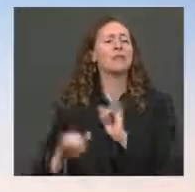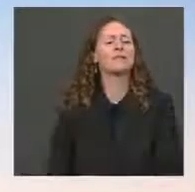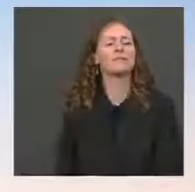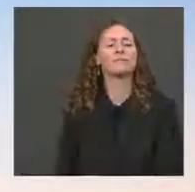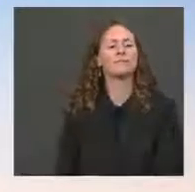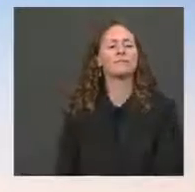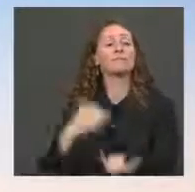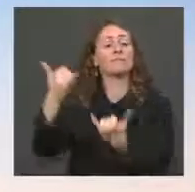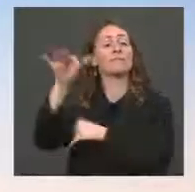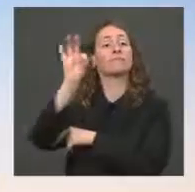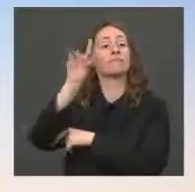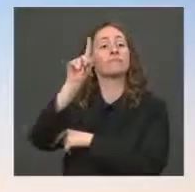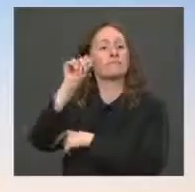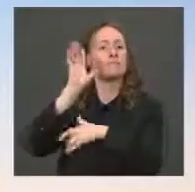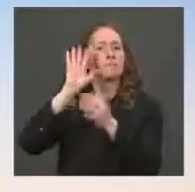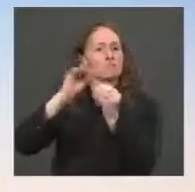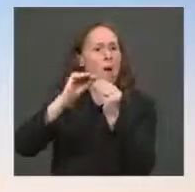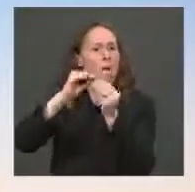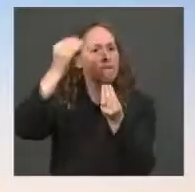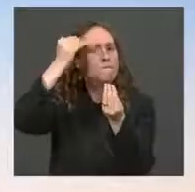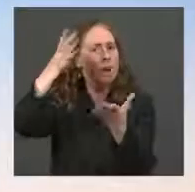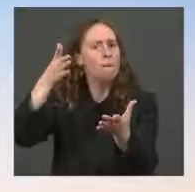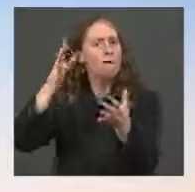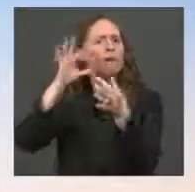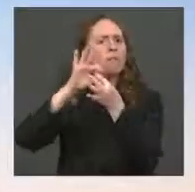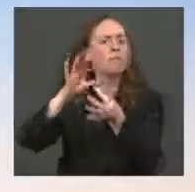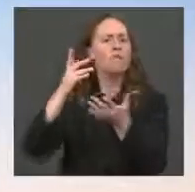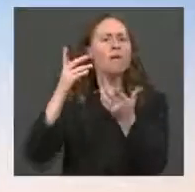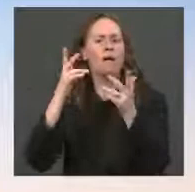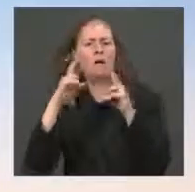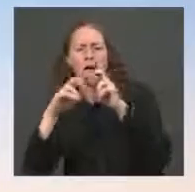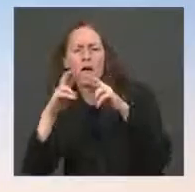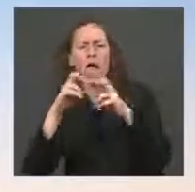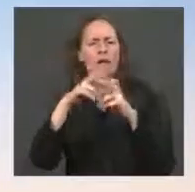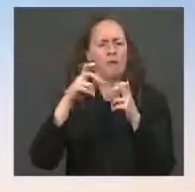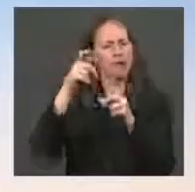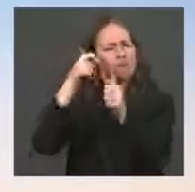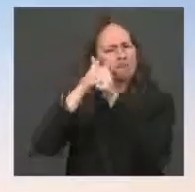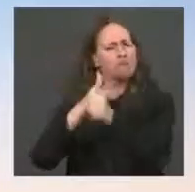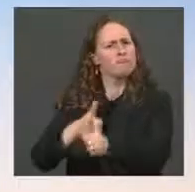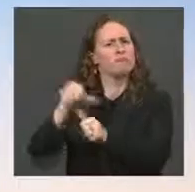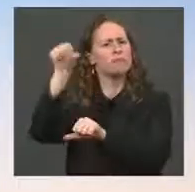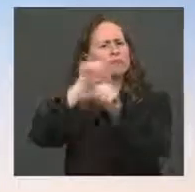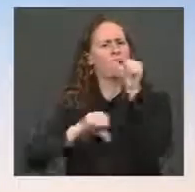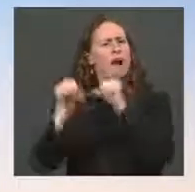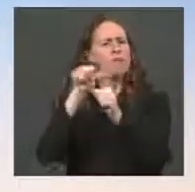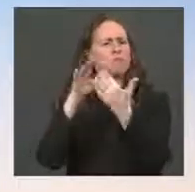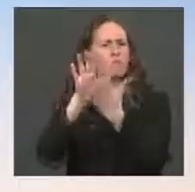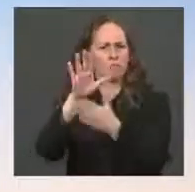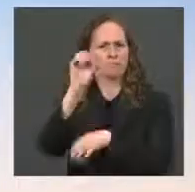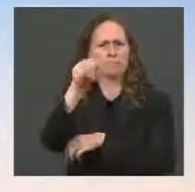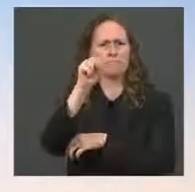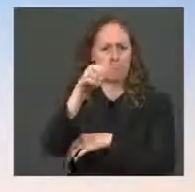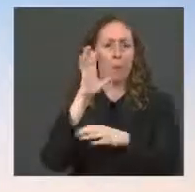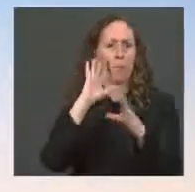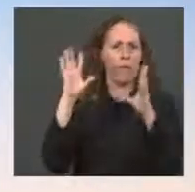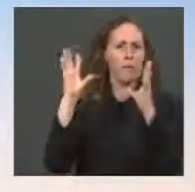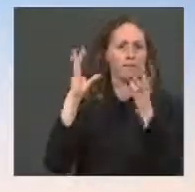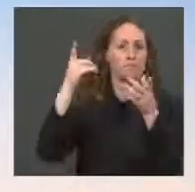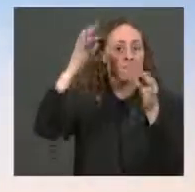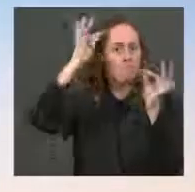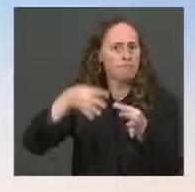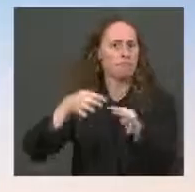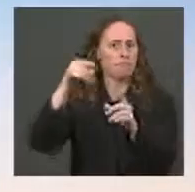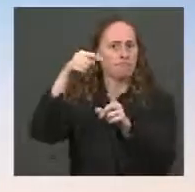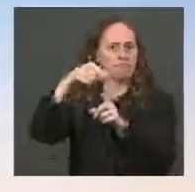provided more data that will be analyzed through independent and rigorous scientific process. A formal meeting is also happening of the Vaccines and